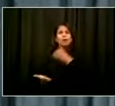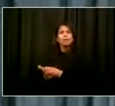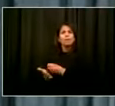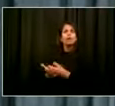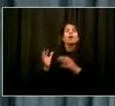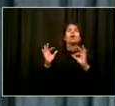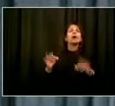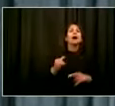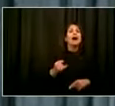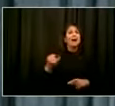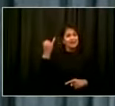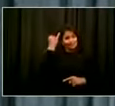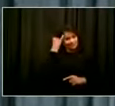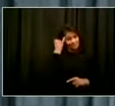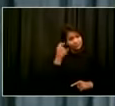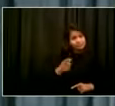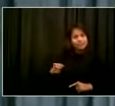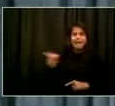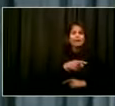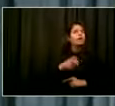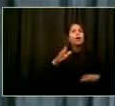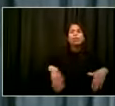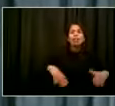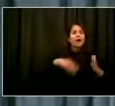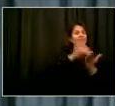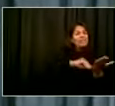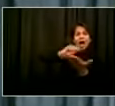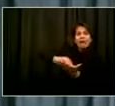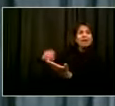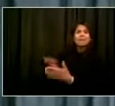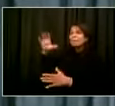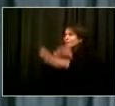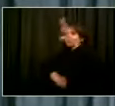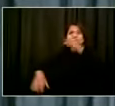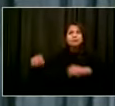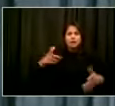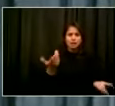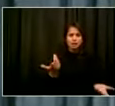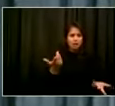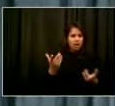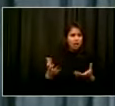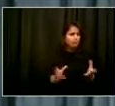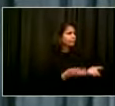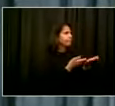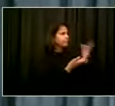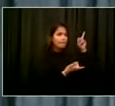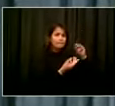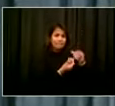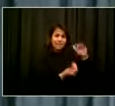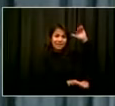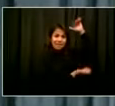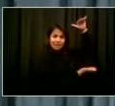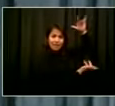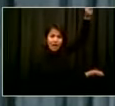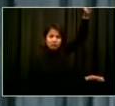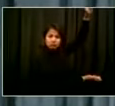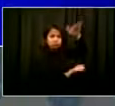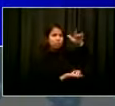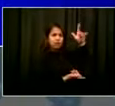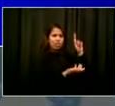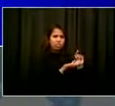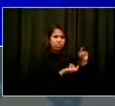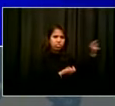faith-based organizations, labor unions, volunteers, and so many others. We have a slide here about the neighborhoods that have